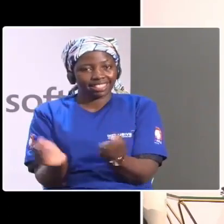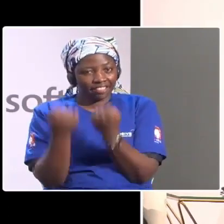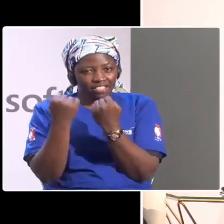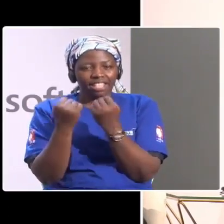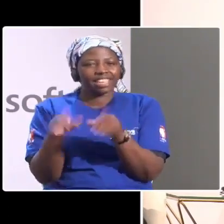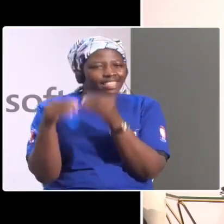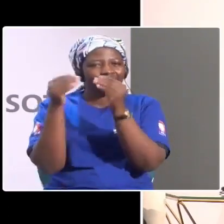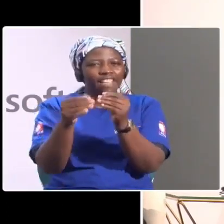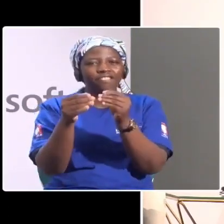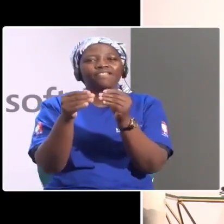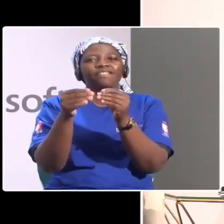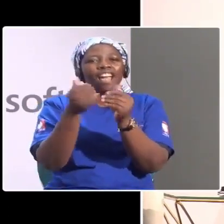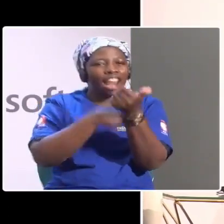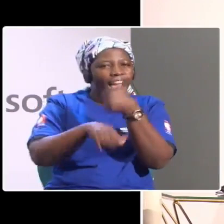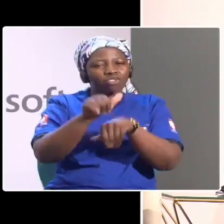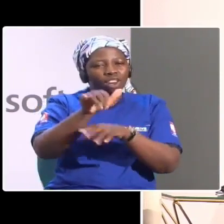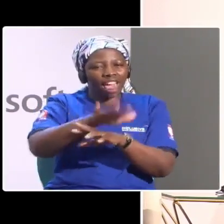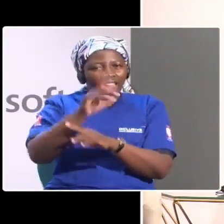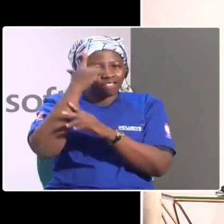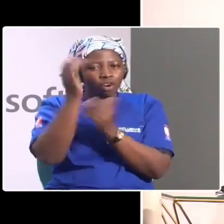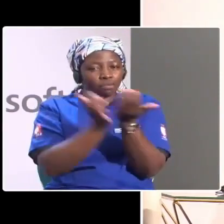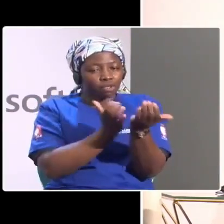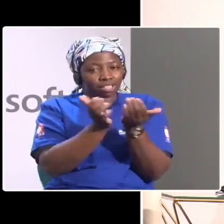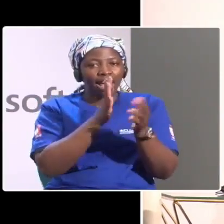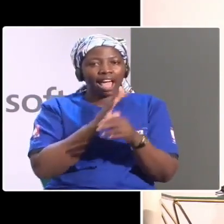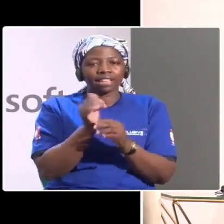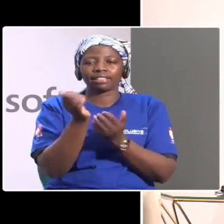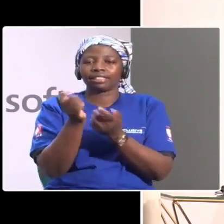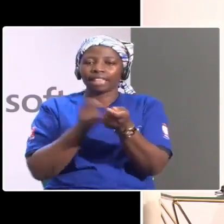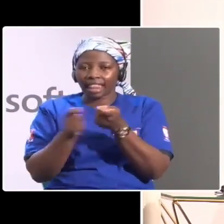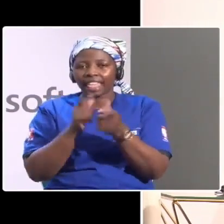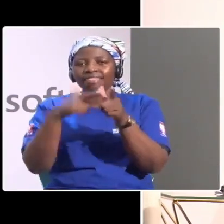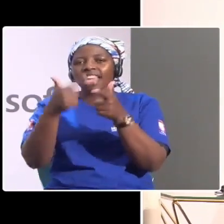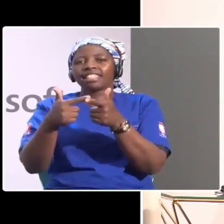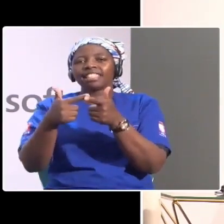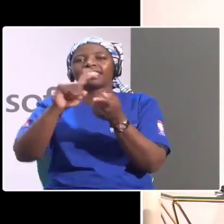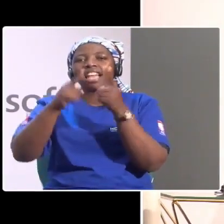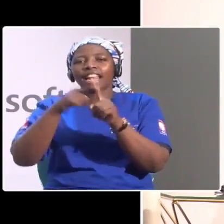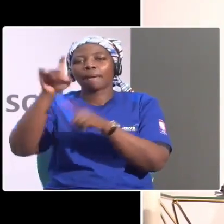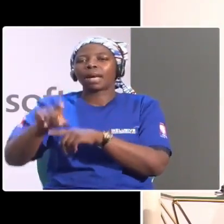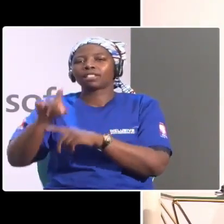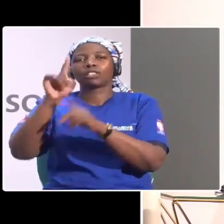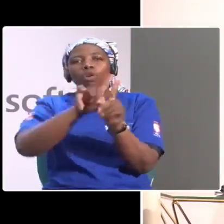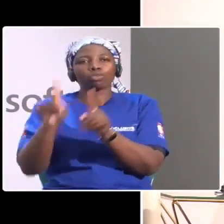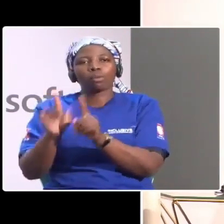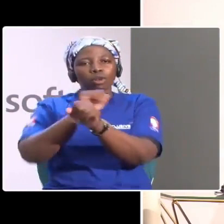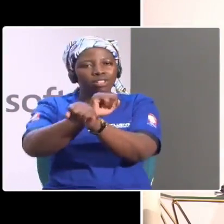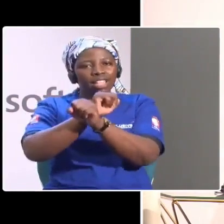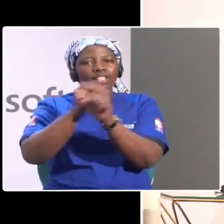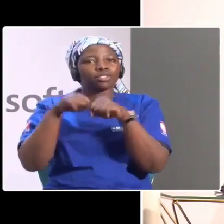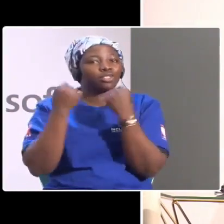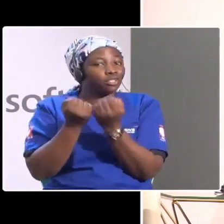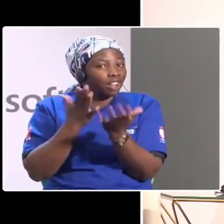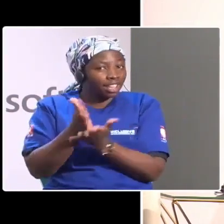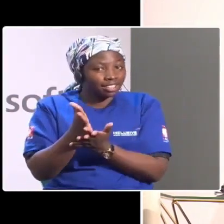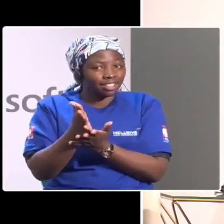provide a level playing field for business and trade, then standards must also protect social rights now. Now, in